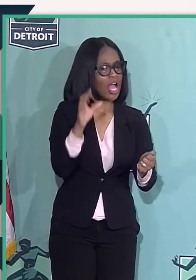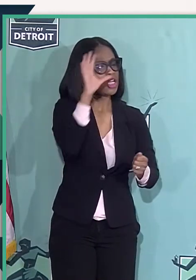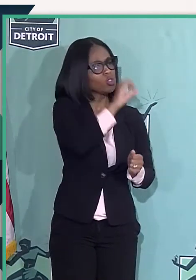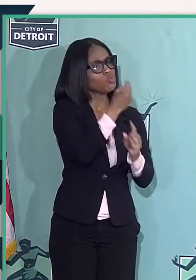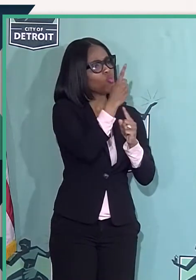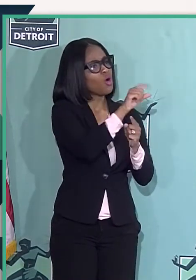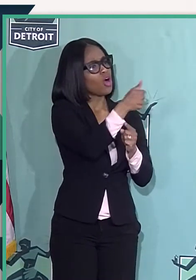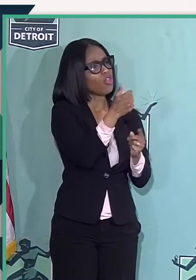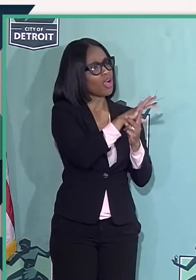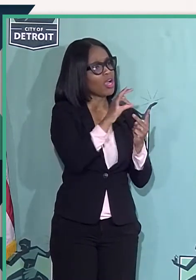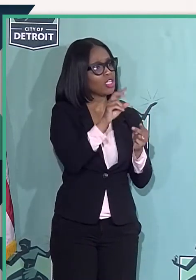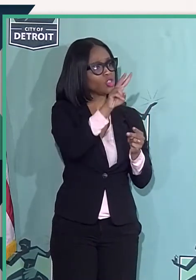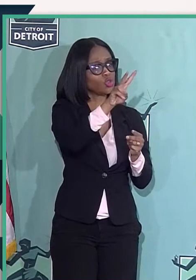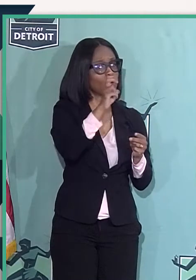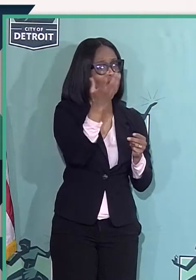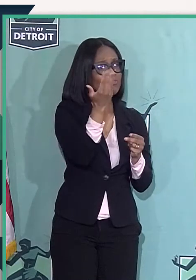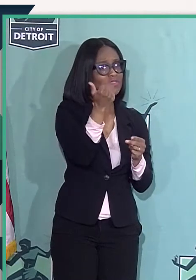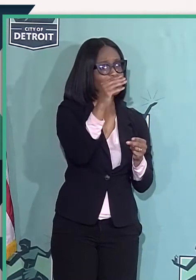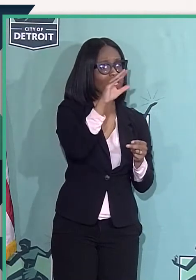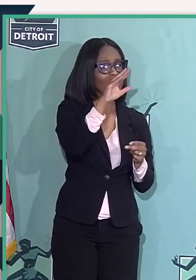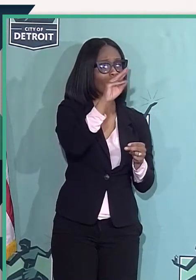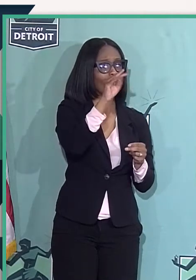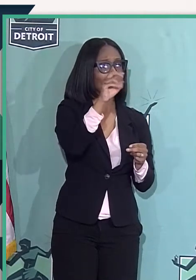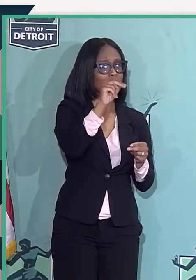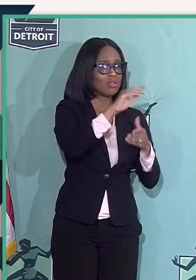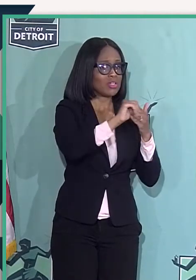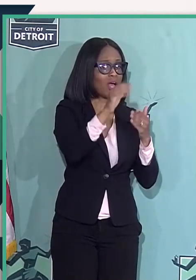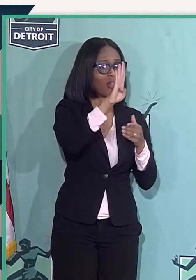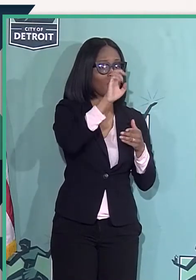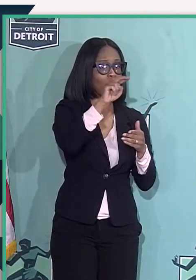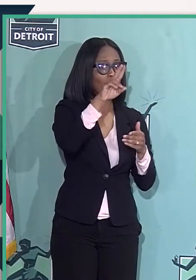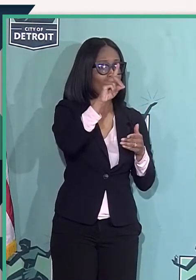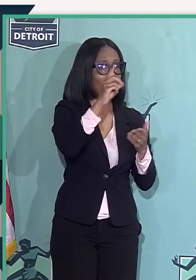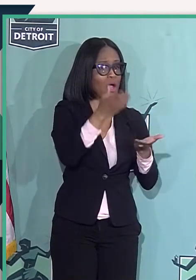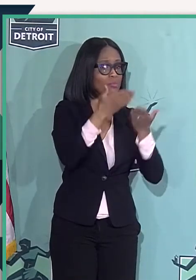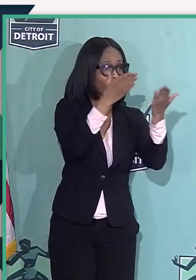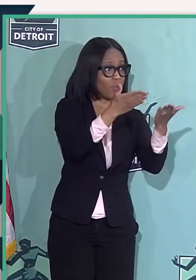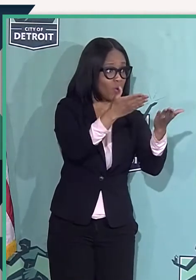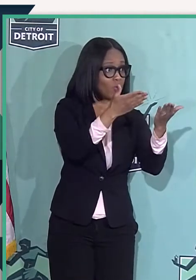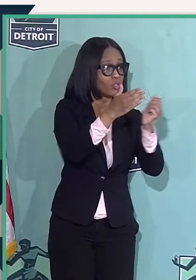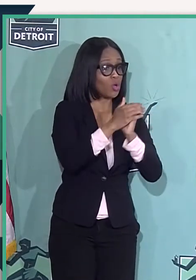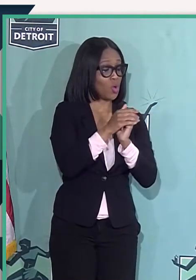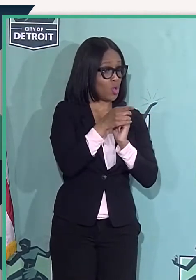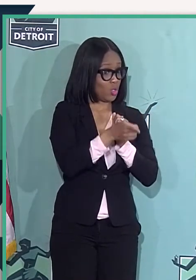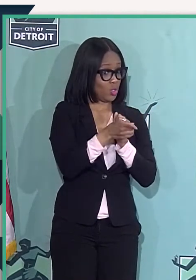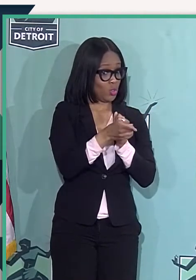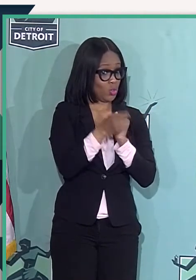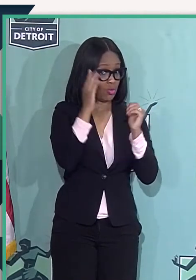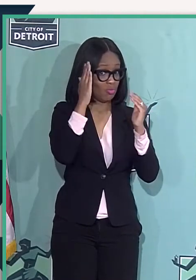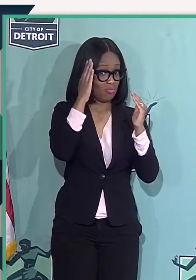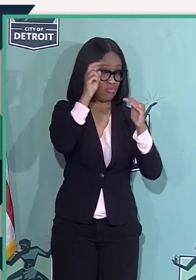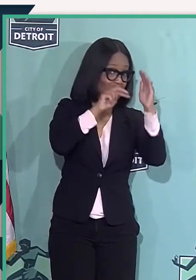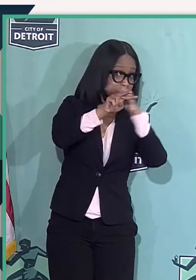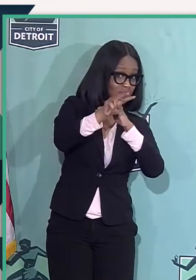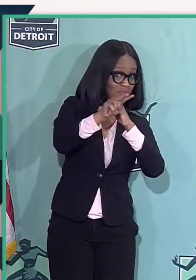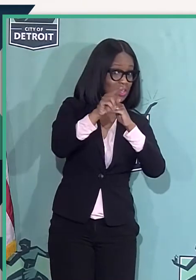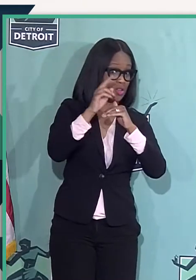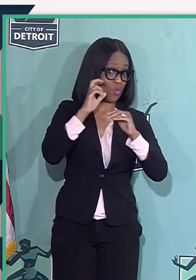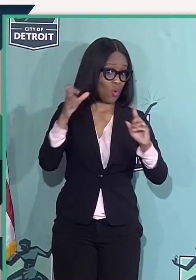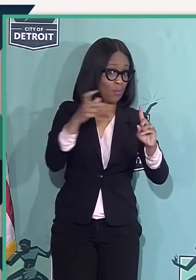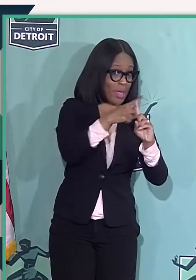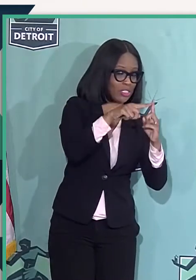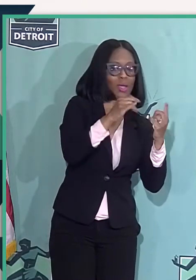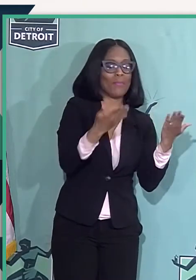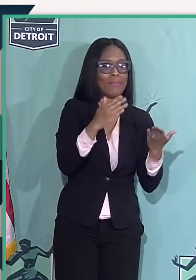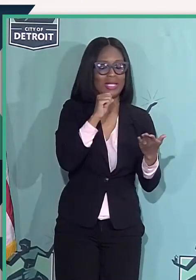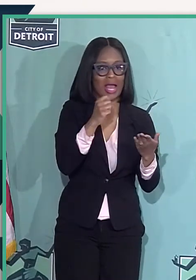the $250 million bond proposal that you had forwarded. Do you anticipate coming back to that? Perhaps